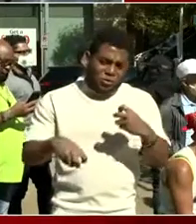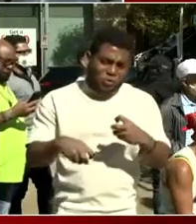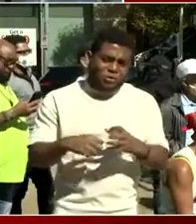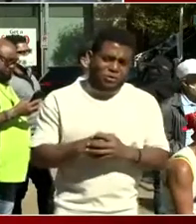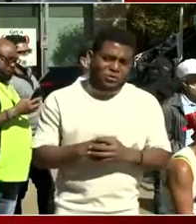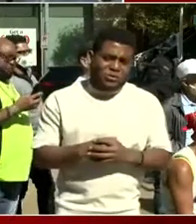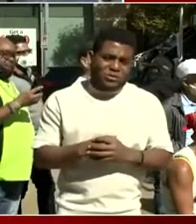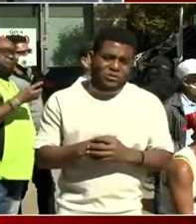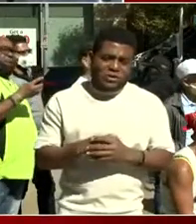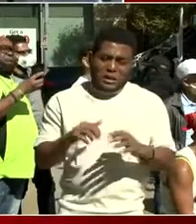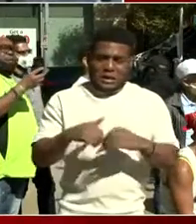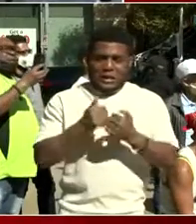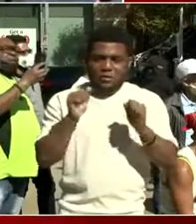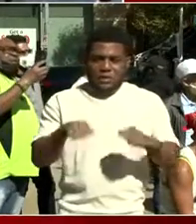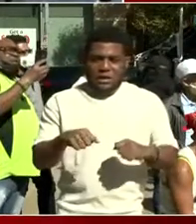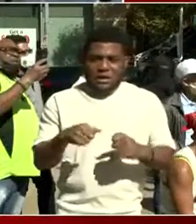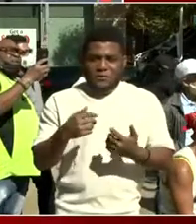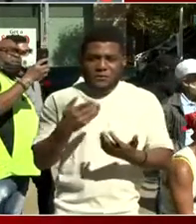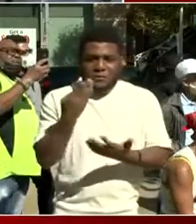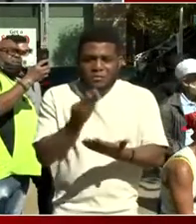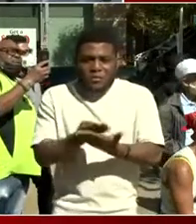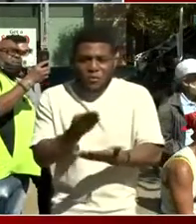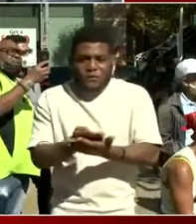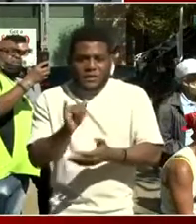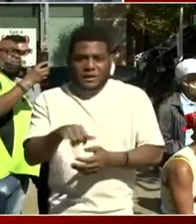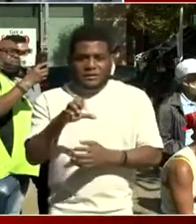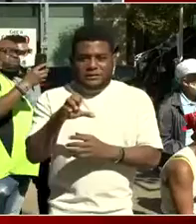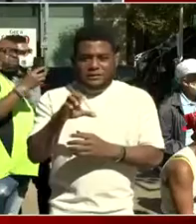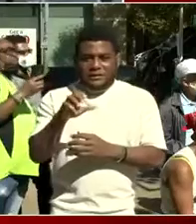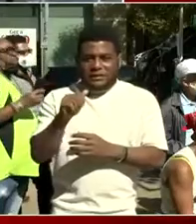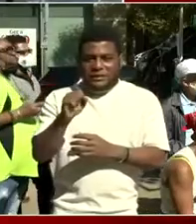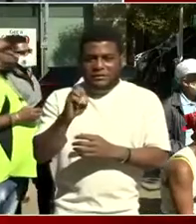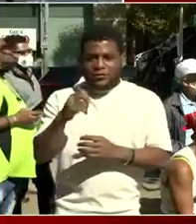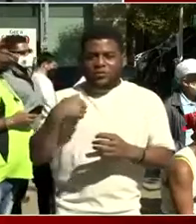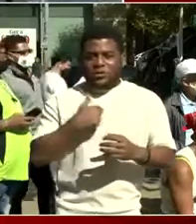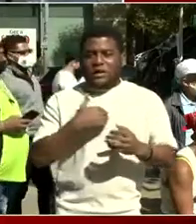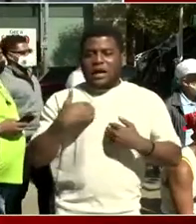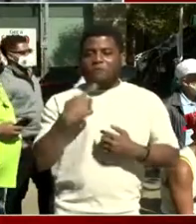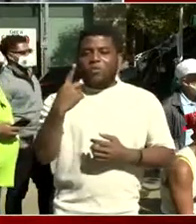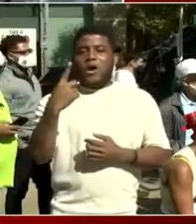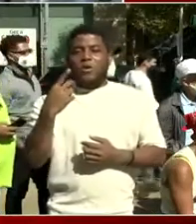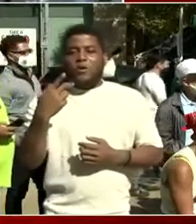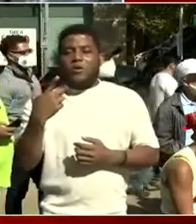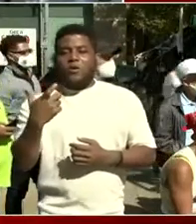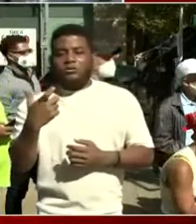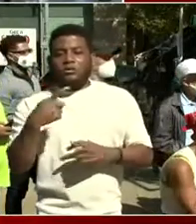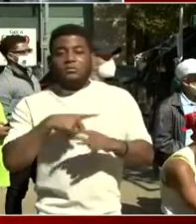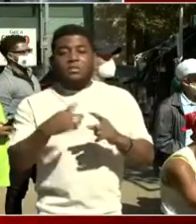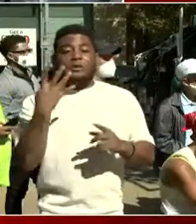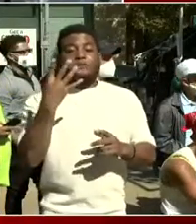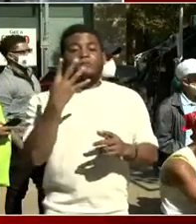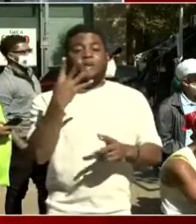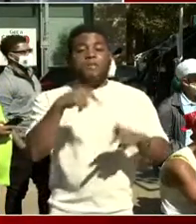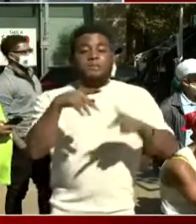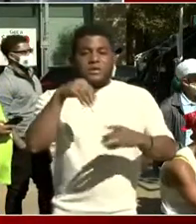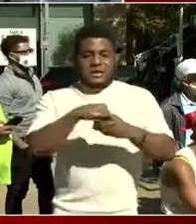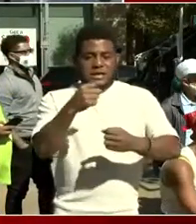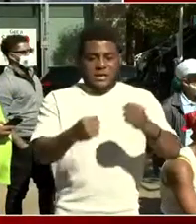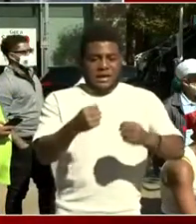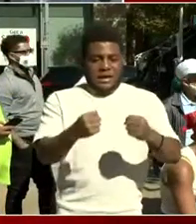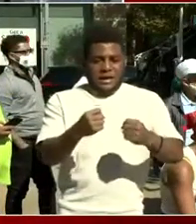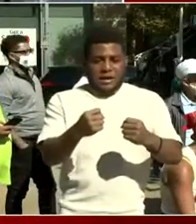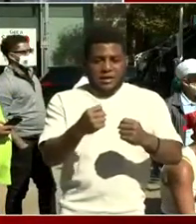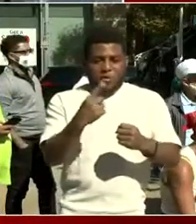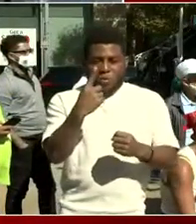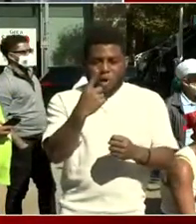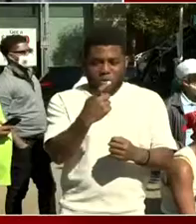make cases. To your point, a firearm in the car, there are 4 individuals in the car, okay, who's going to jail behind this firearm? If